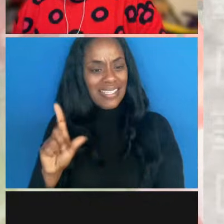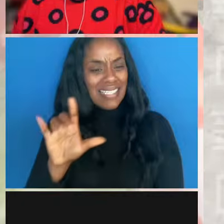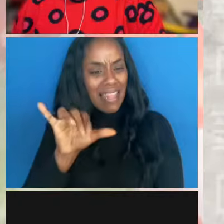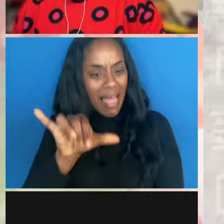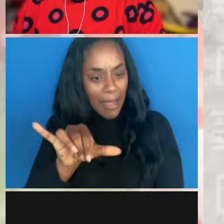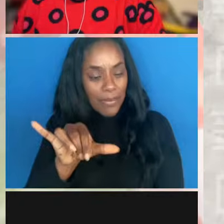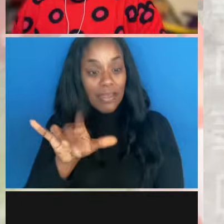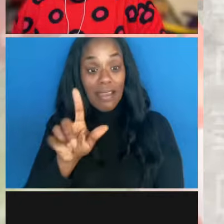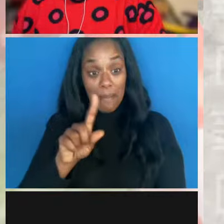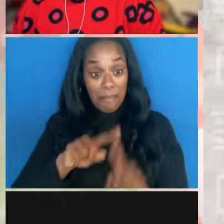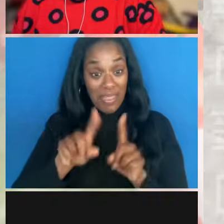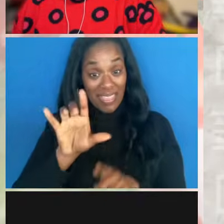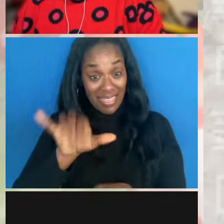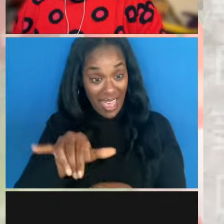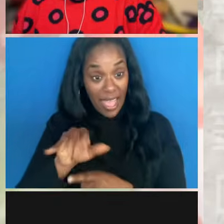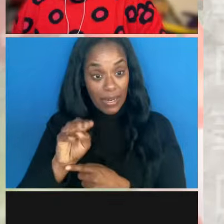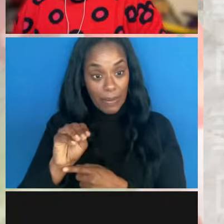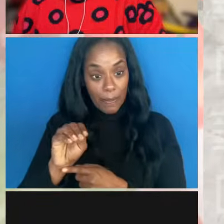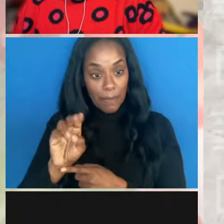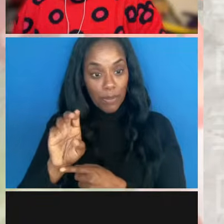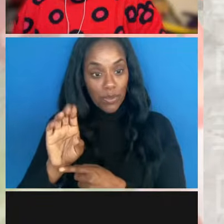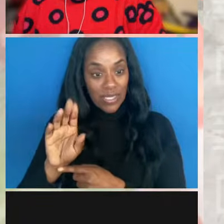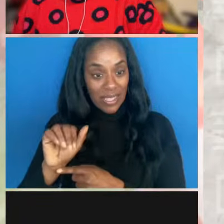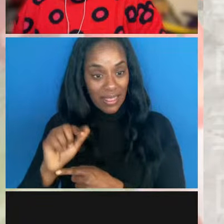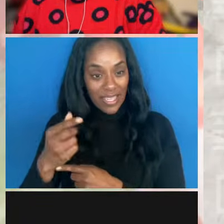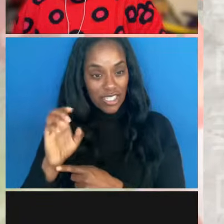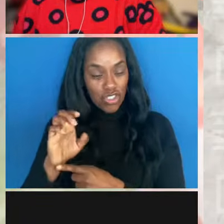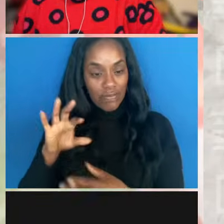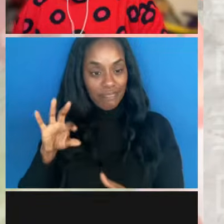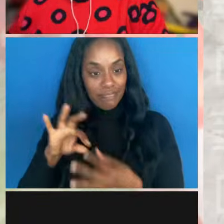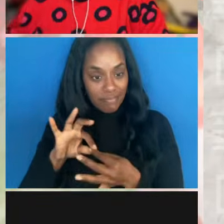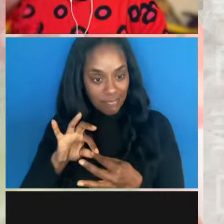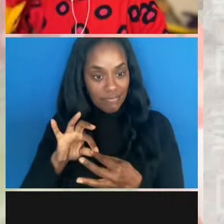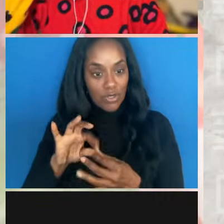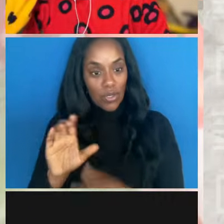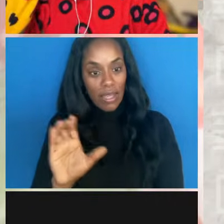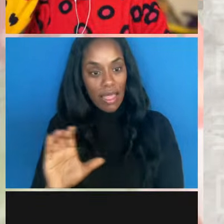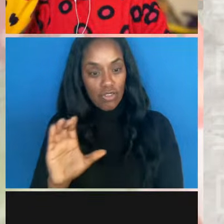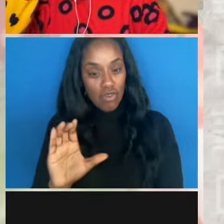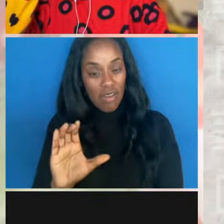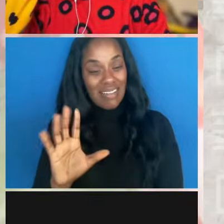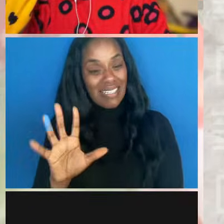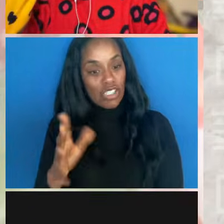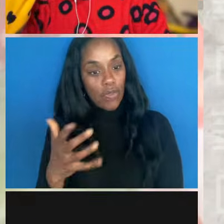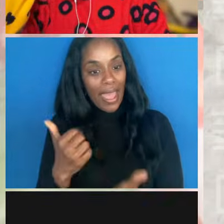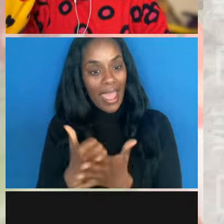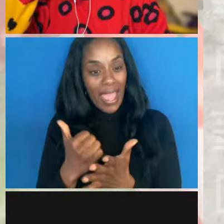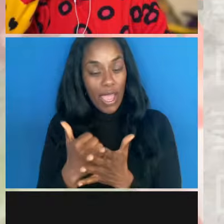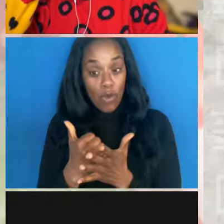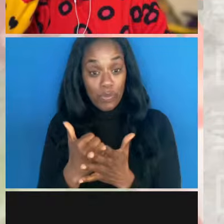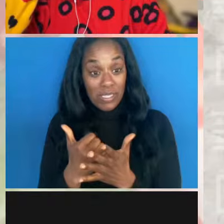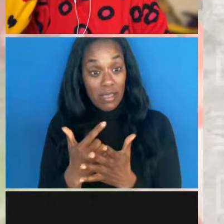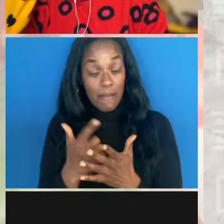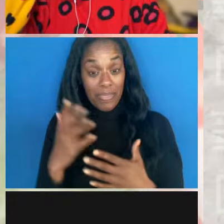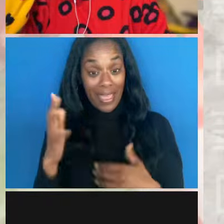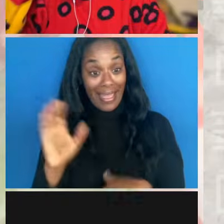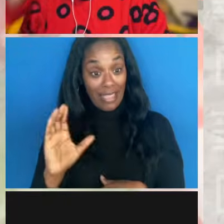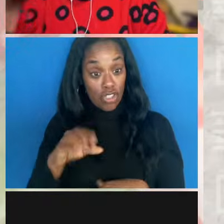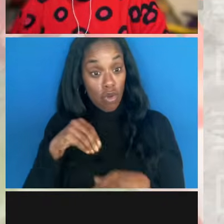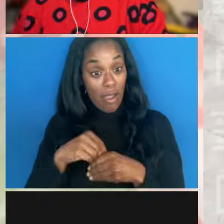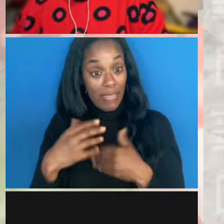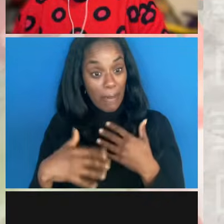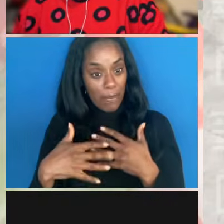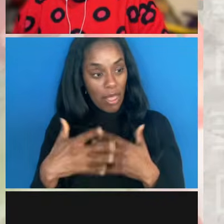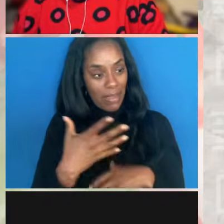that mucilage binds to cholesterol. And so once again, that helps to pull the cholesterol out of our blood vessels so that we